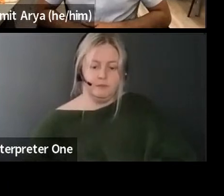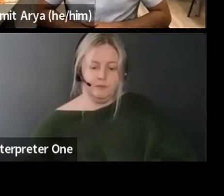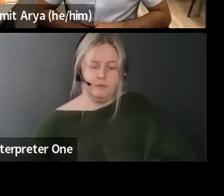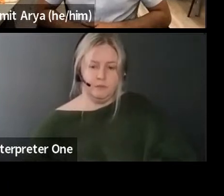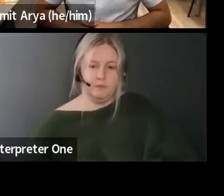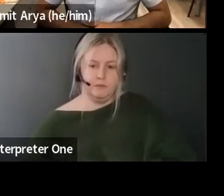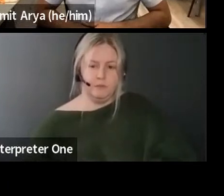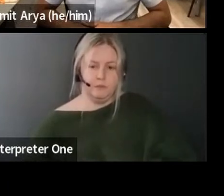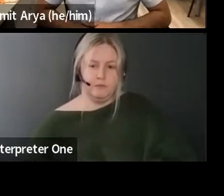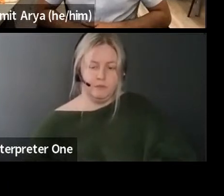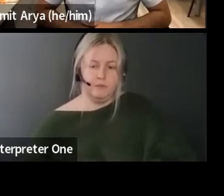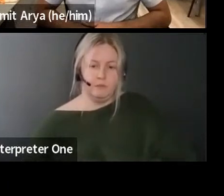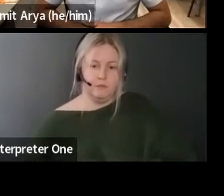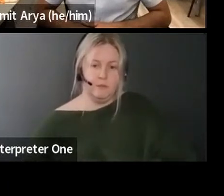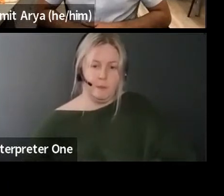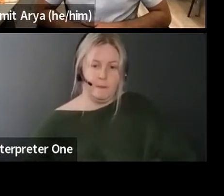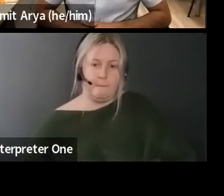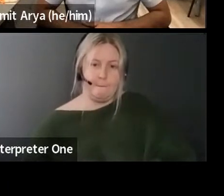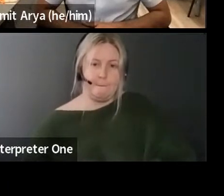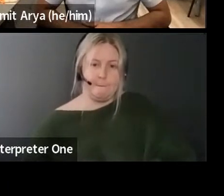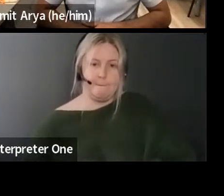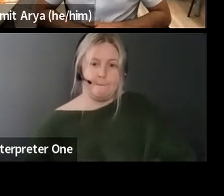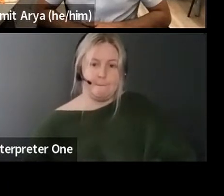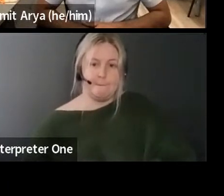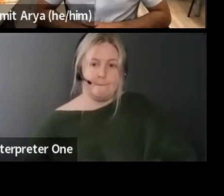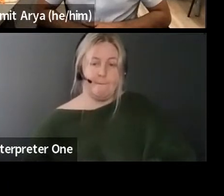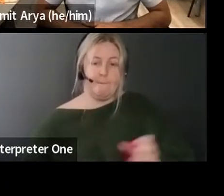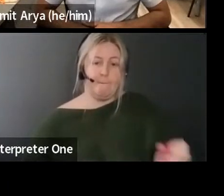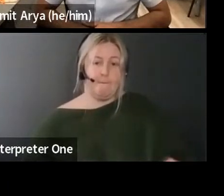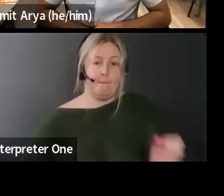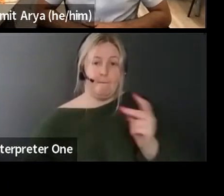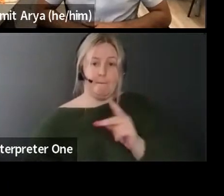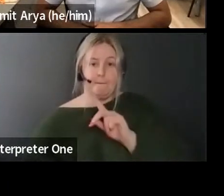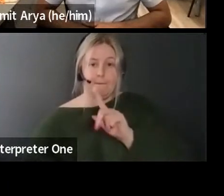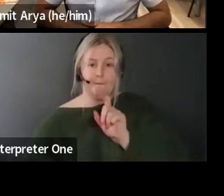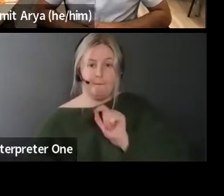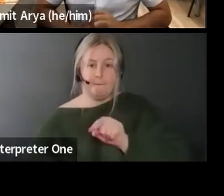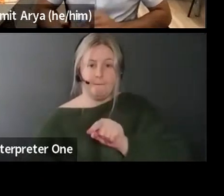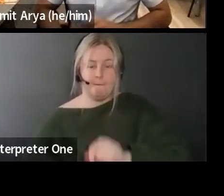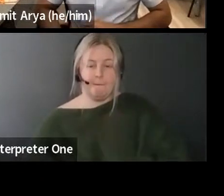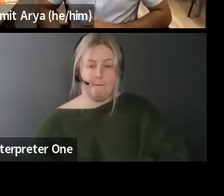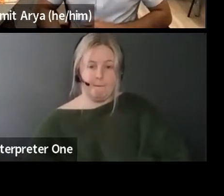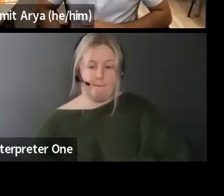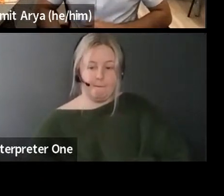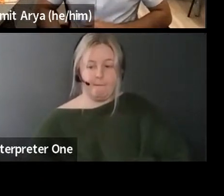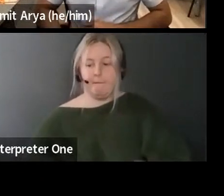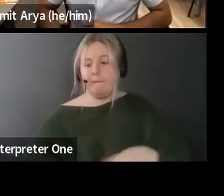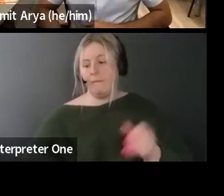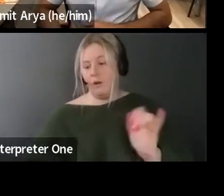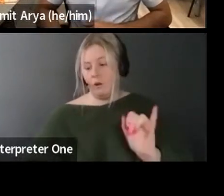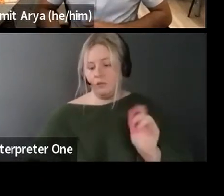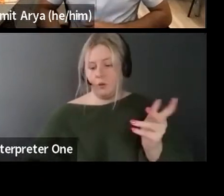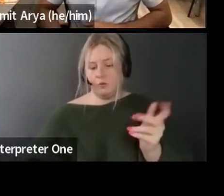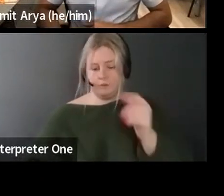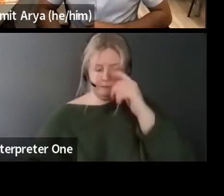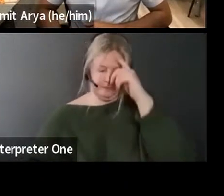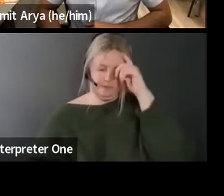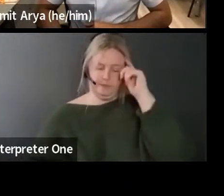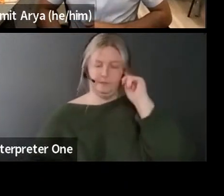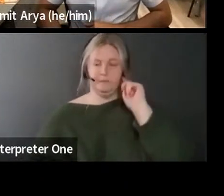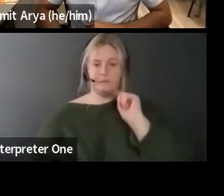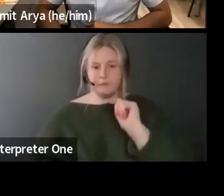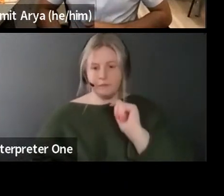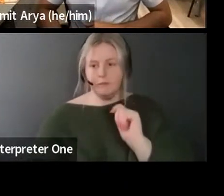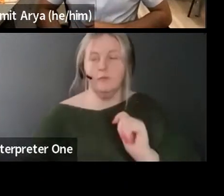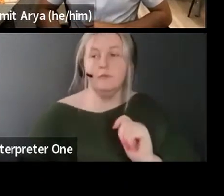Just coming back to the question, and like also like I just want to like talk about